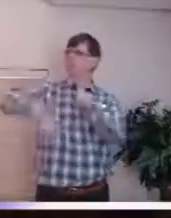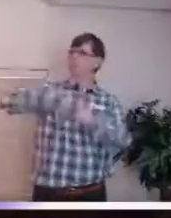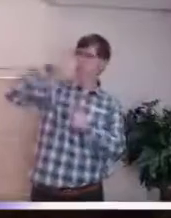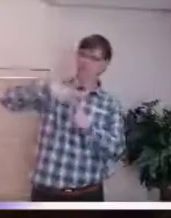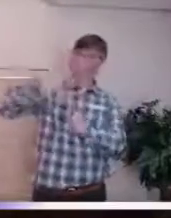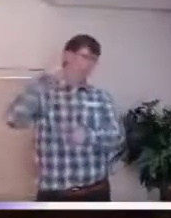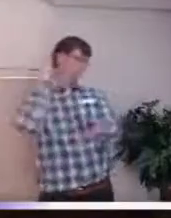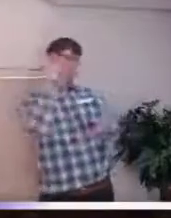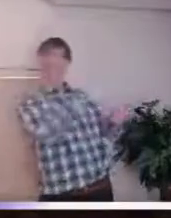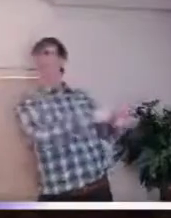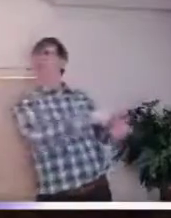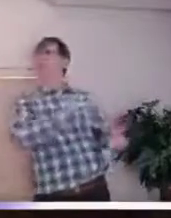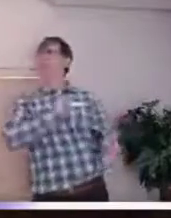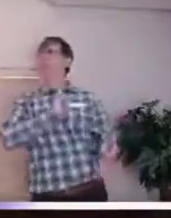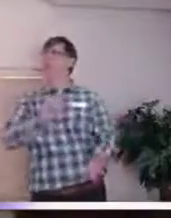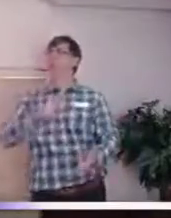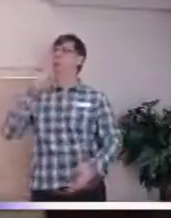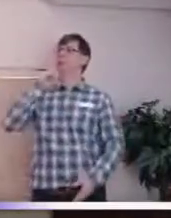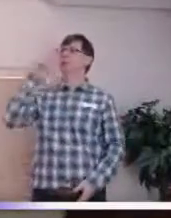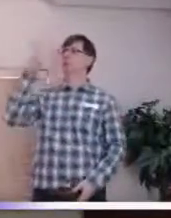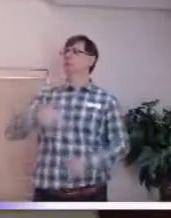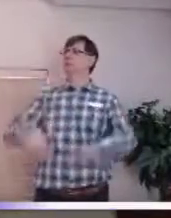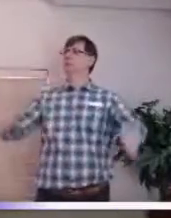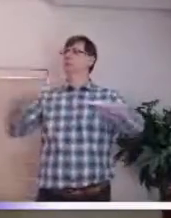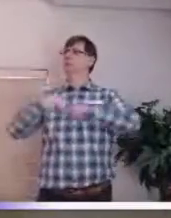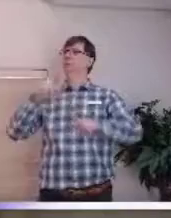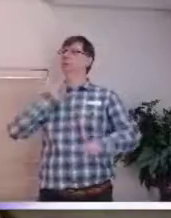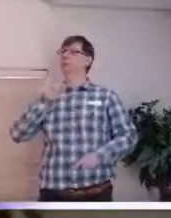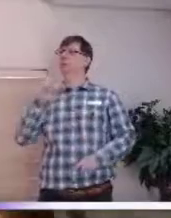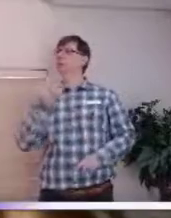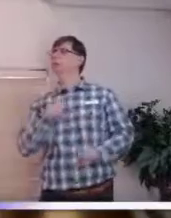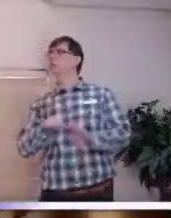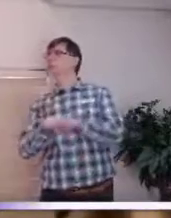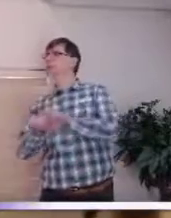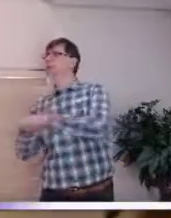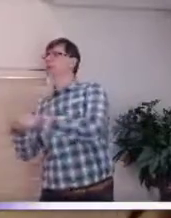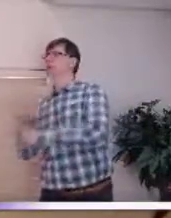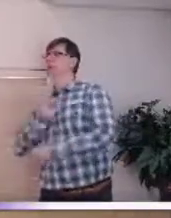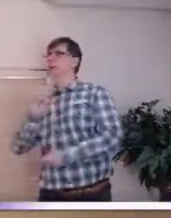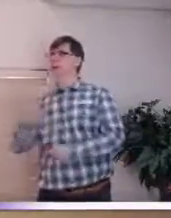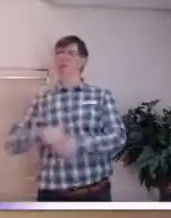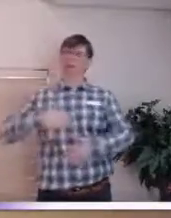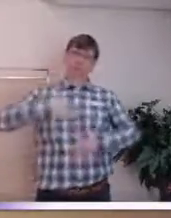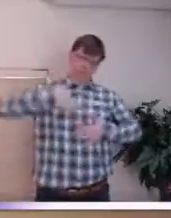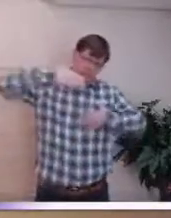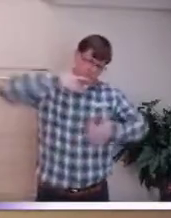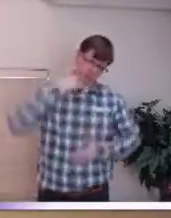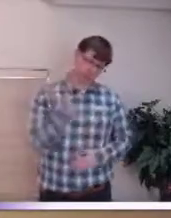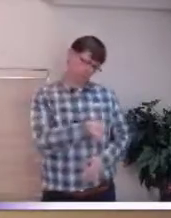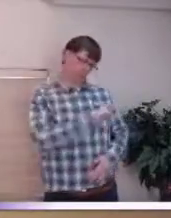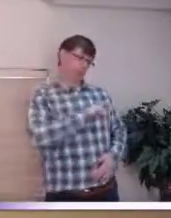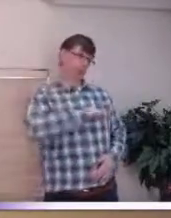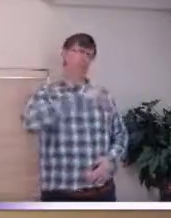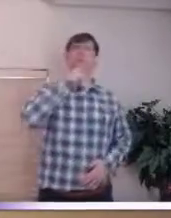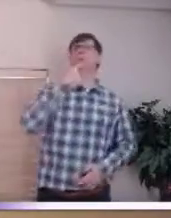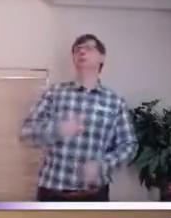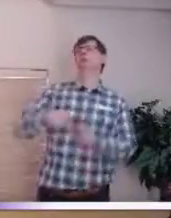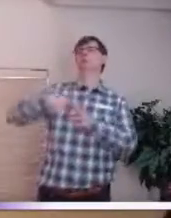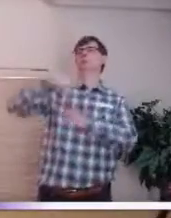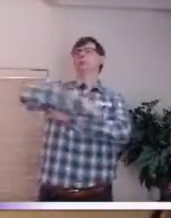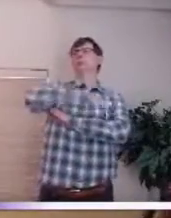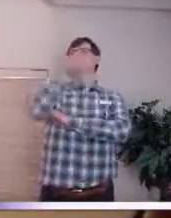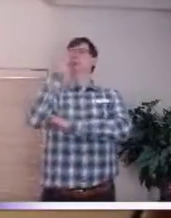when, but I knew I was going to end up being here. And so it is such a joy and an honor to be with you all today as